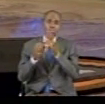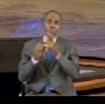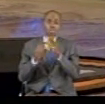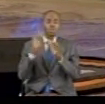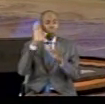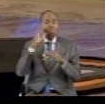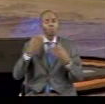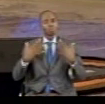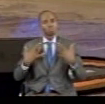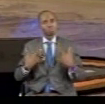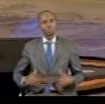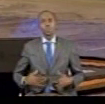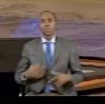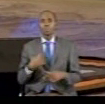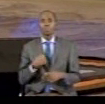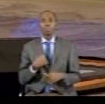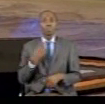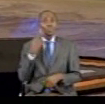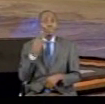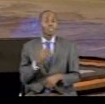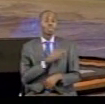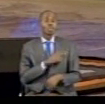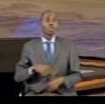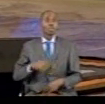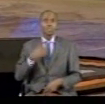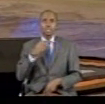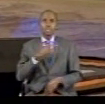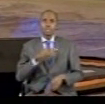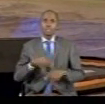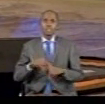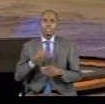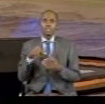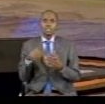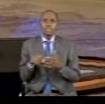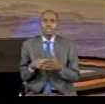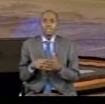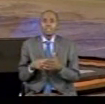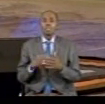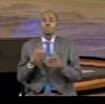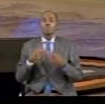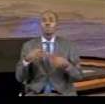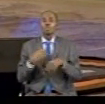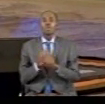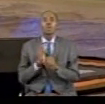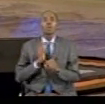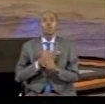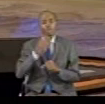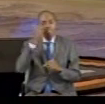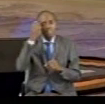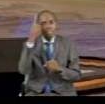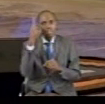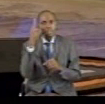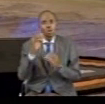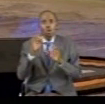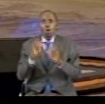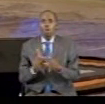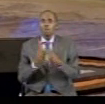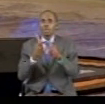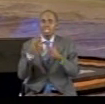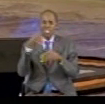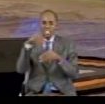the Lord told this parable to make us understand importunity in prayer